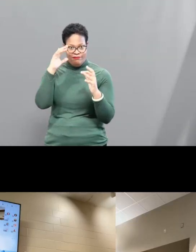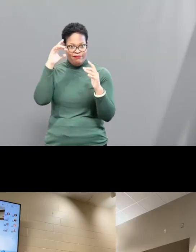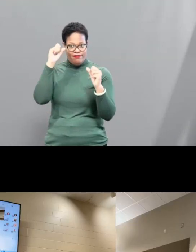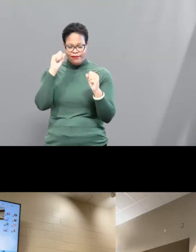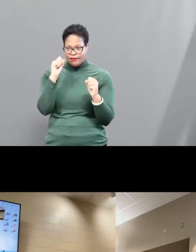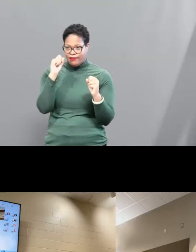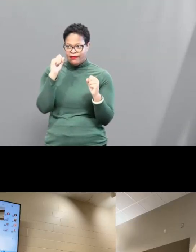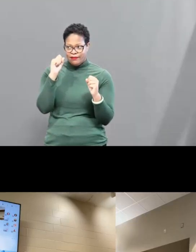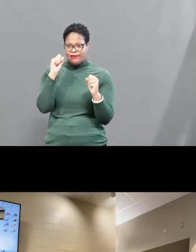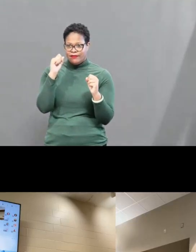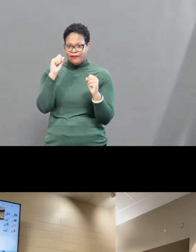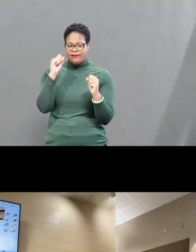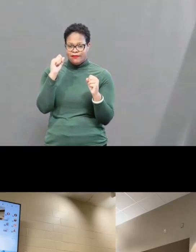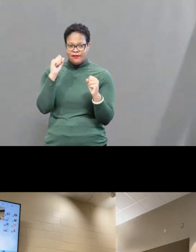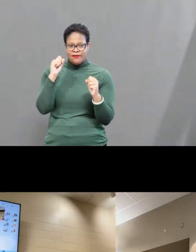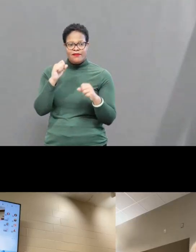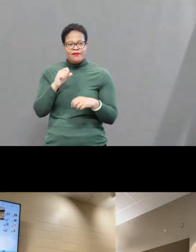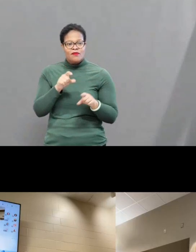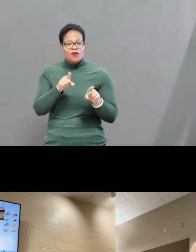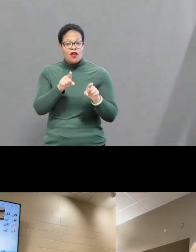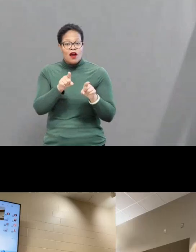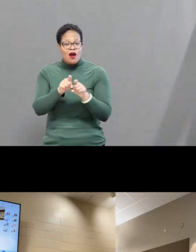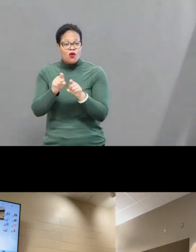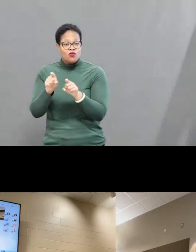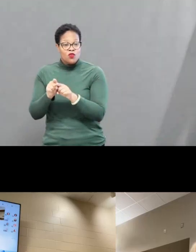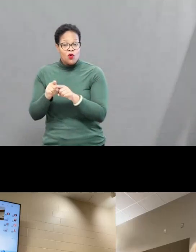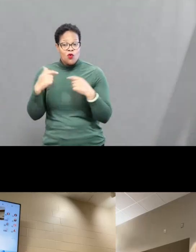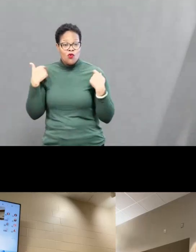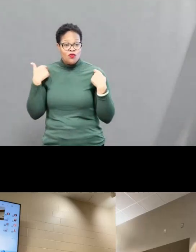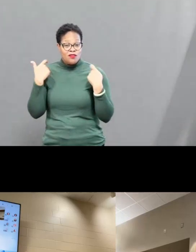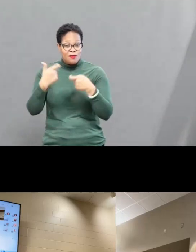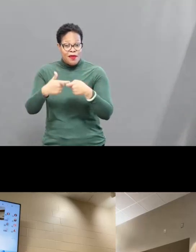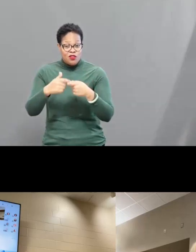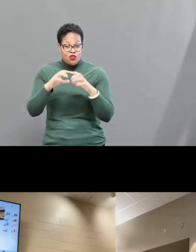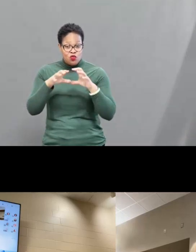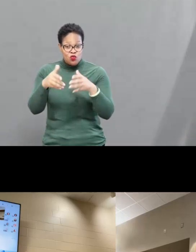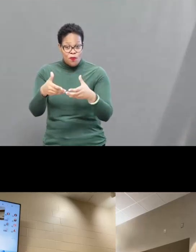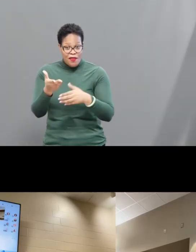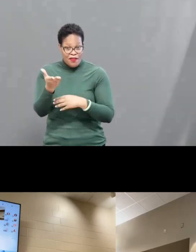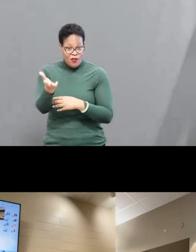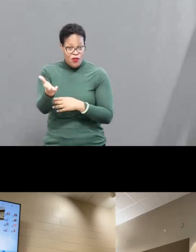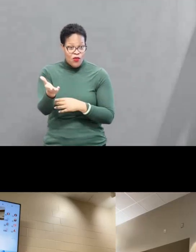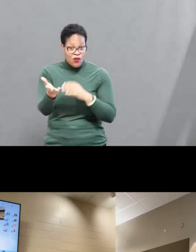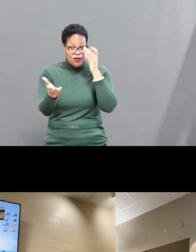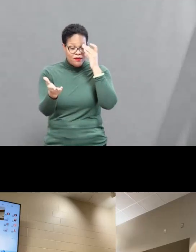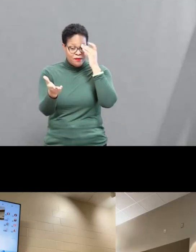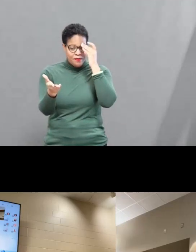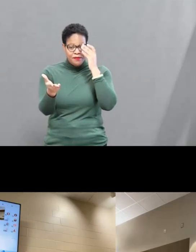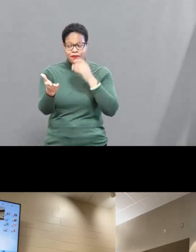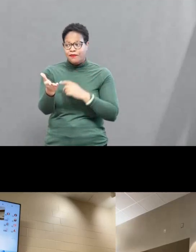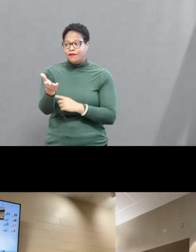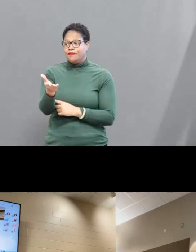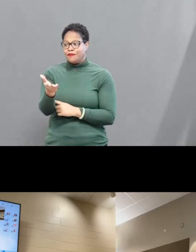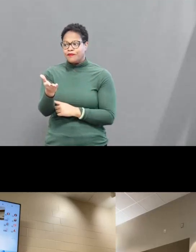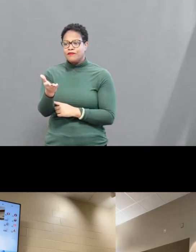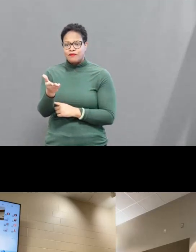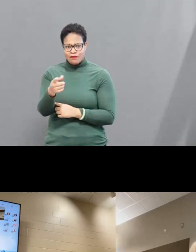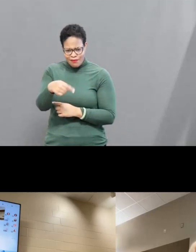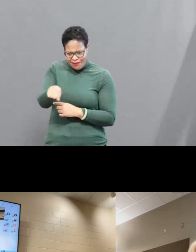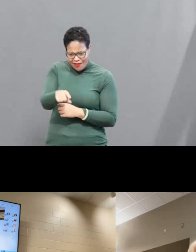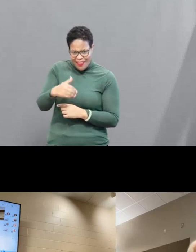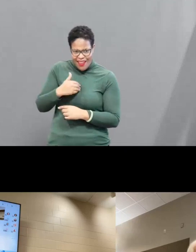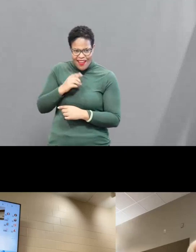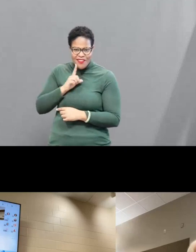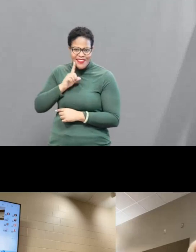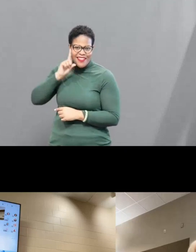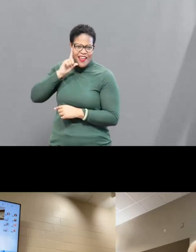Unbelievable. There was also a Spanish group there that have deaf